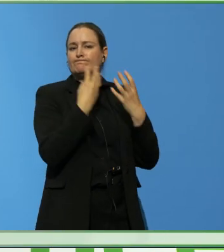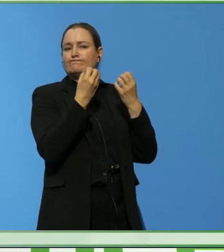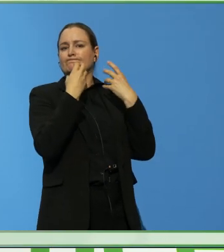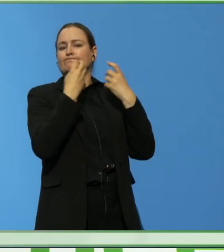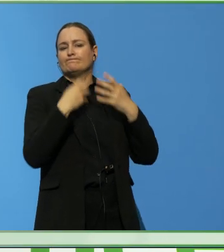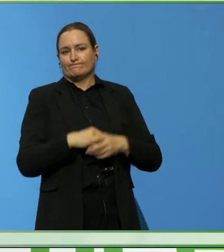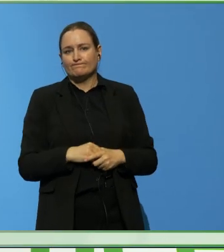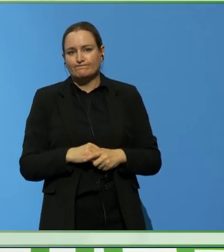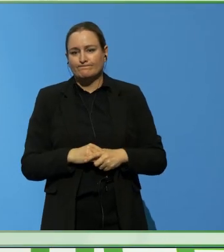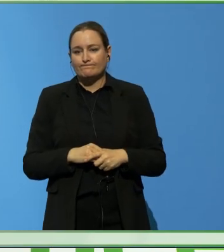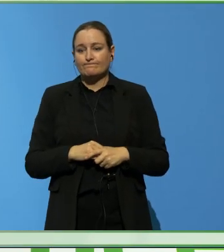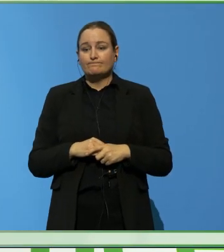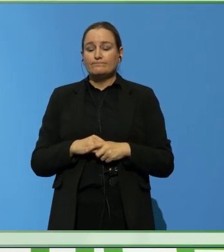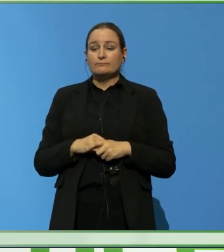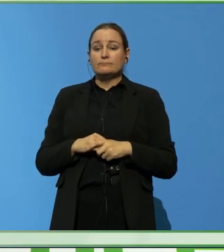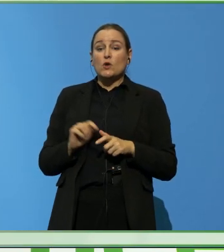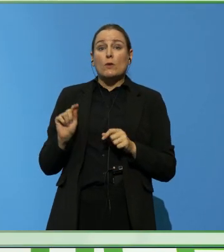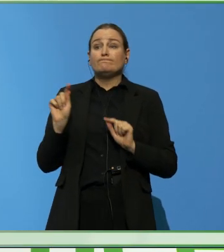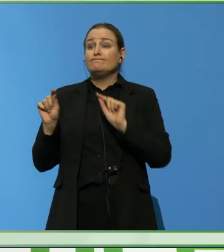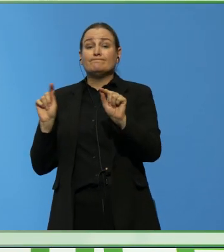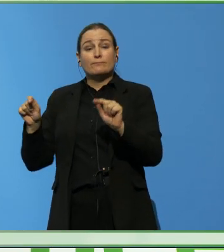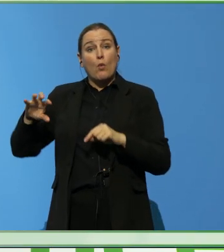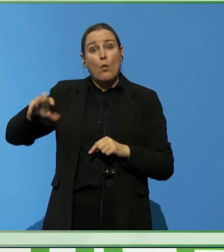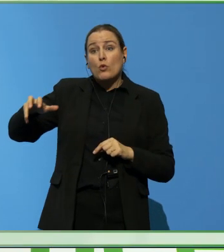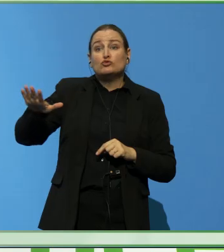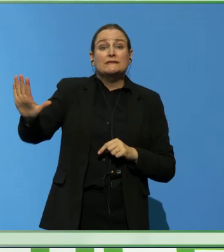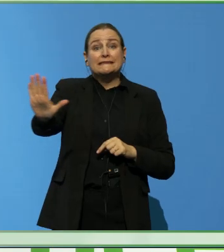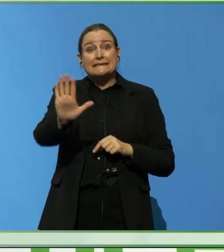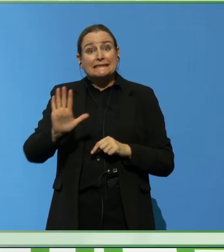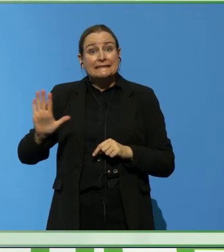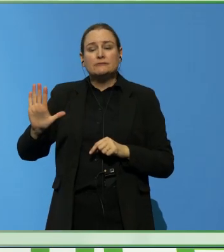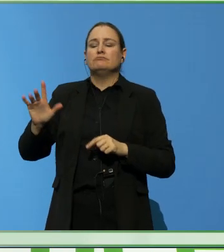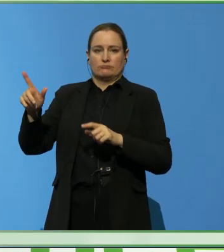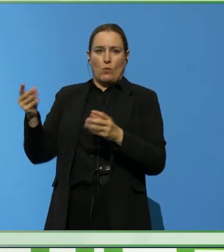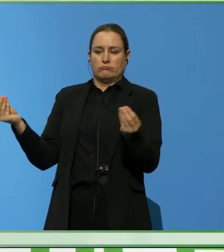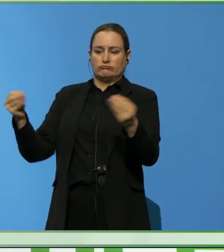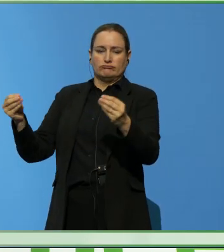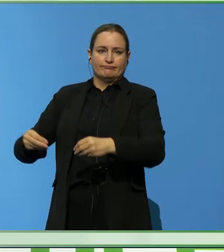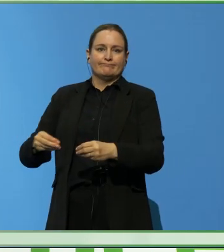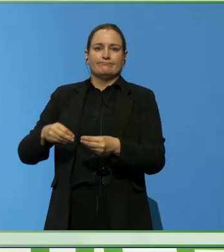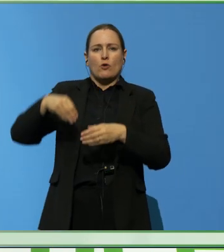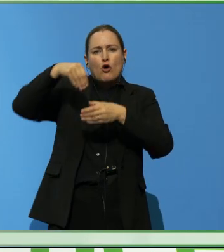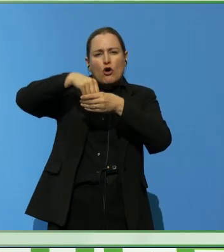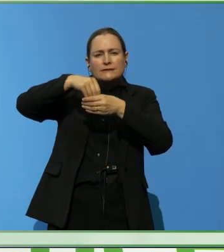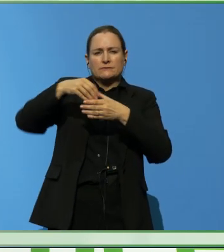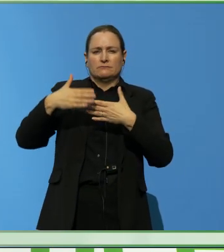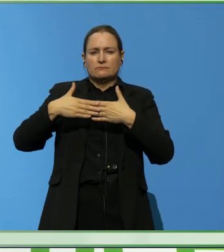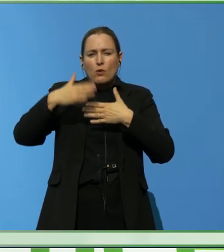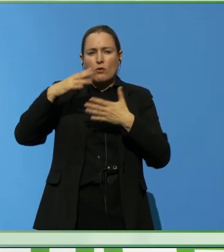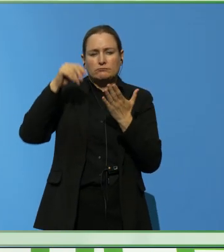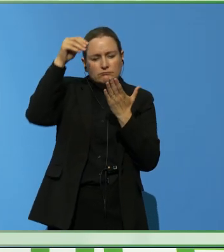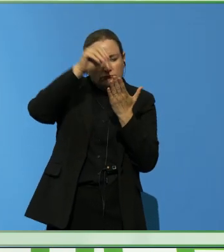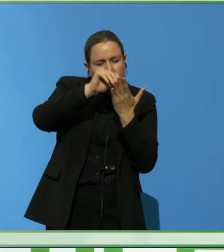partners across the countries support with new content creation, collect feedback, and provide